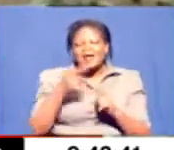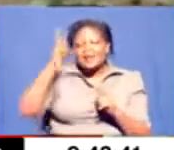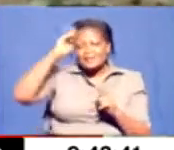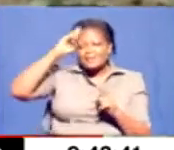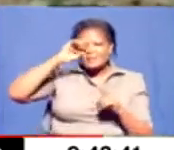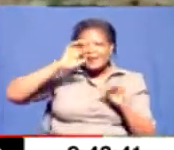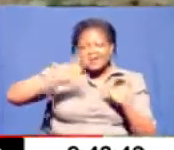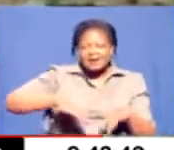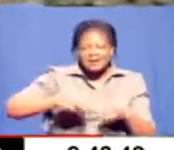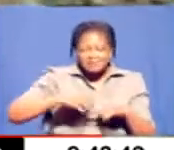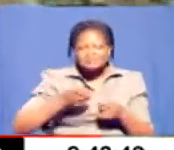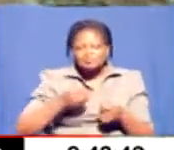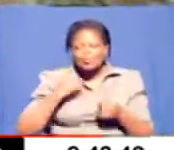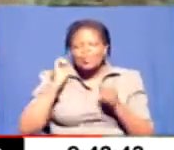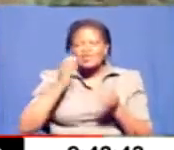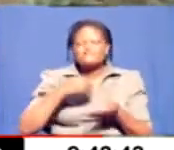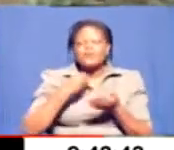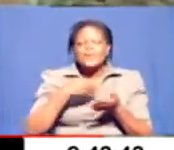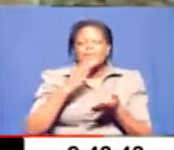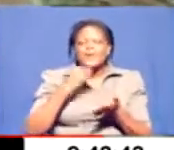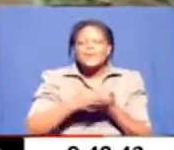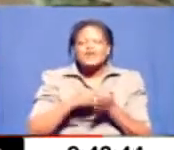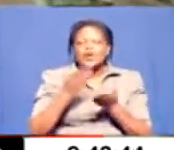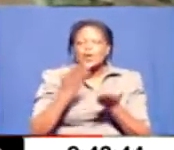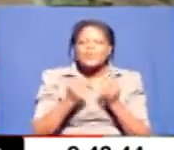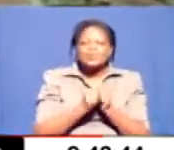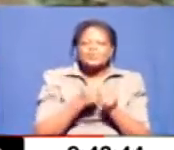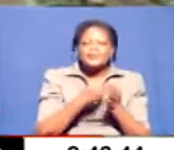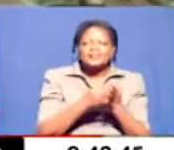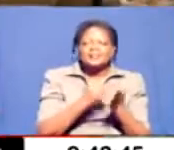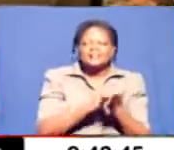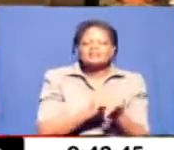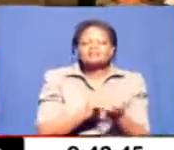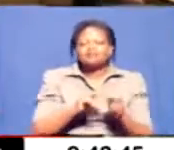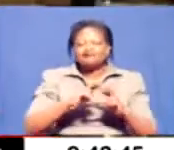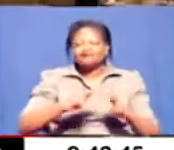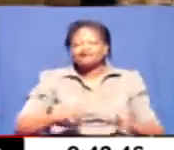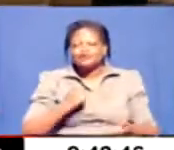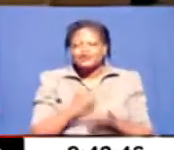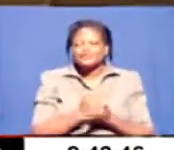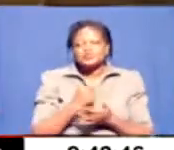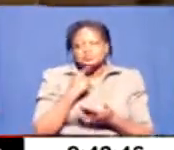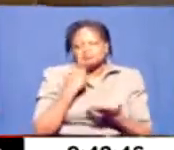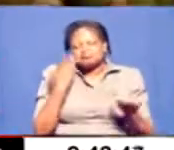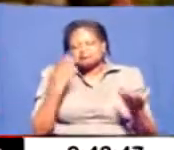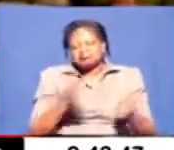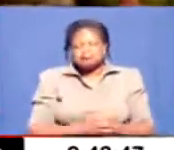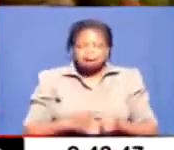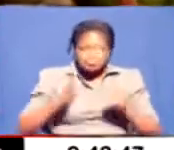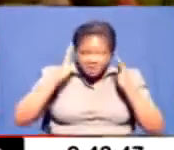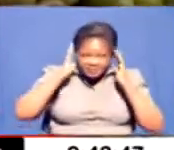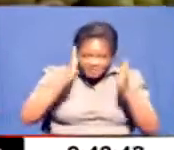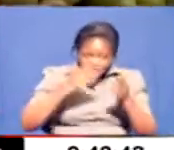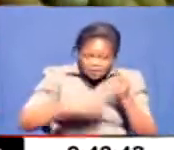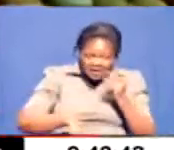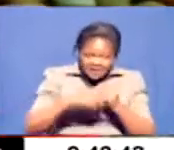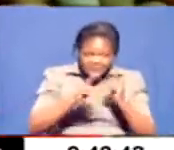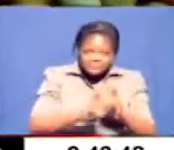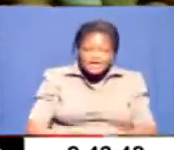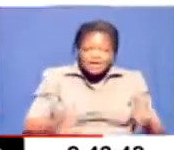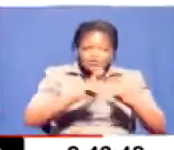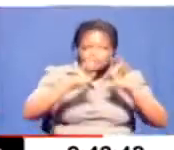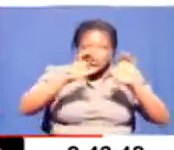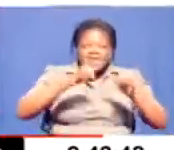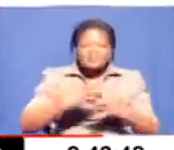agriculture unajua itakupatia more money compared to the money that unatafuta kwa ofisi. So currently they are focusing on adding value to agricultural